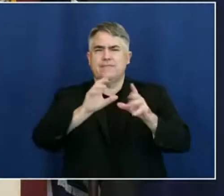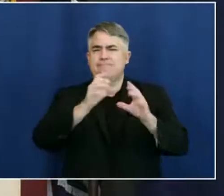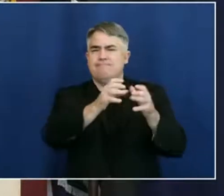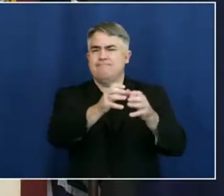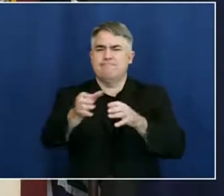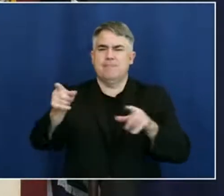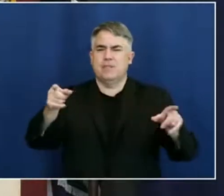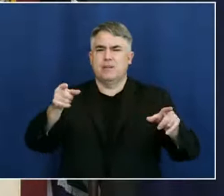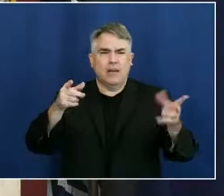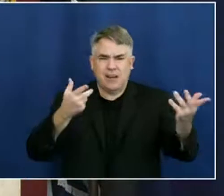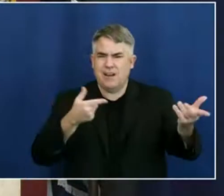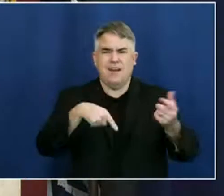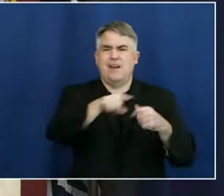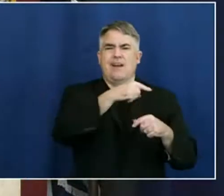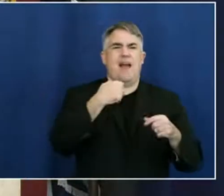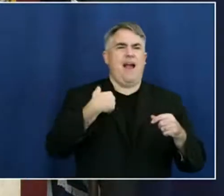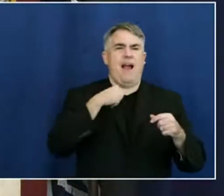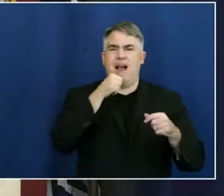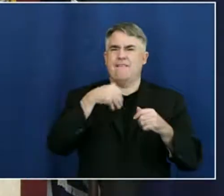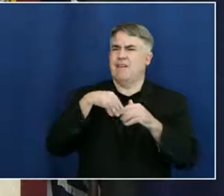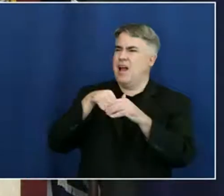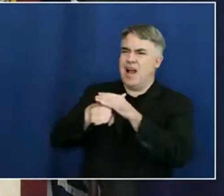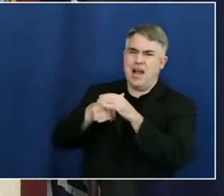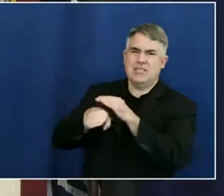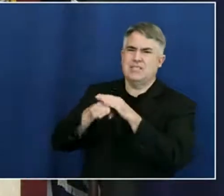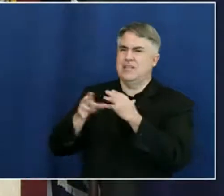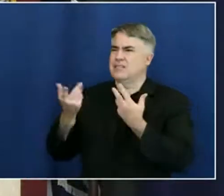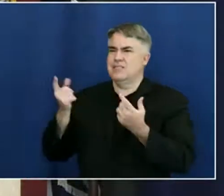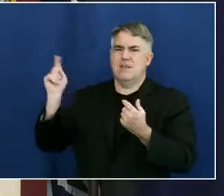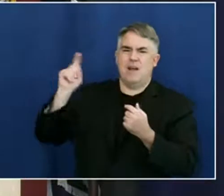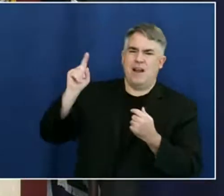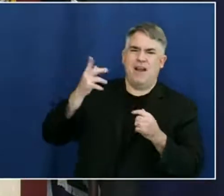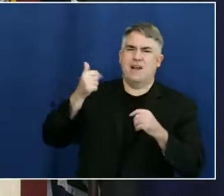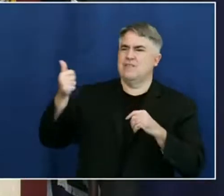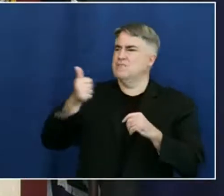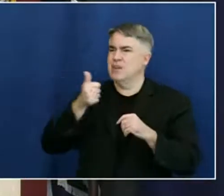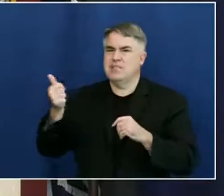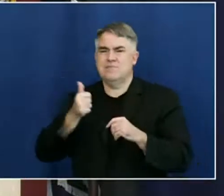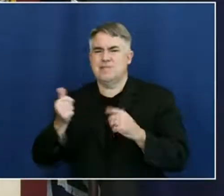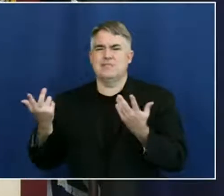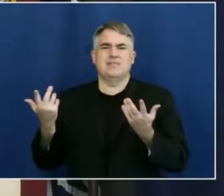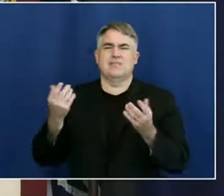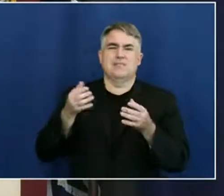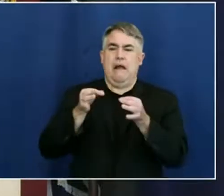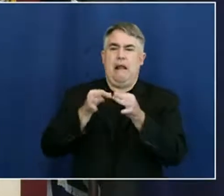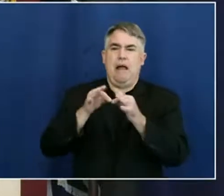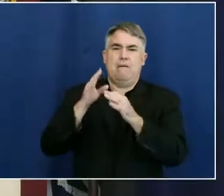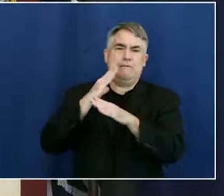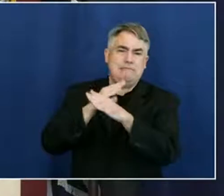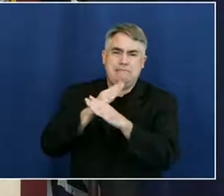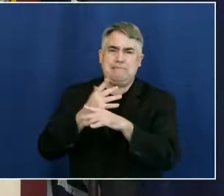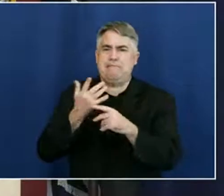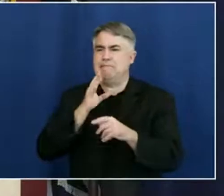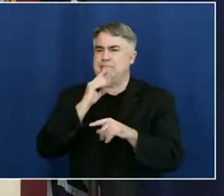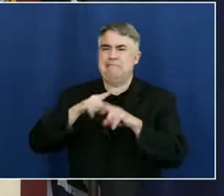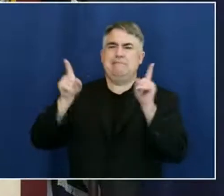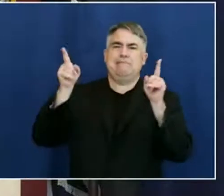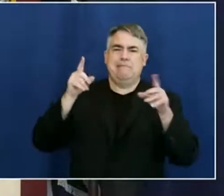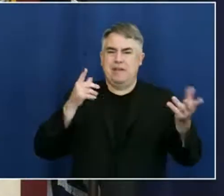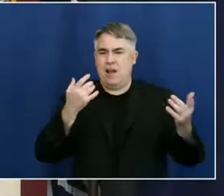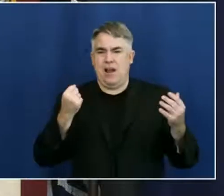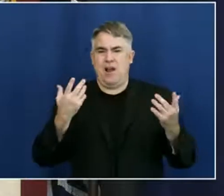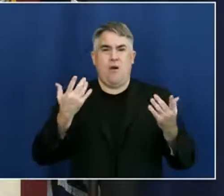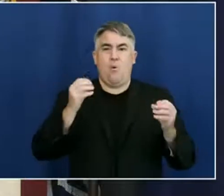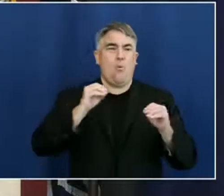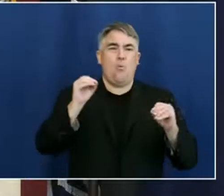communities highest impacted by COVID, those that might have language barriers or lower income communities, less access to